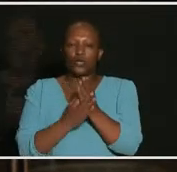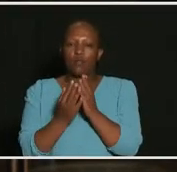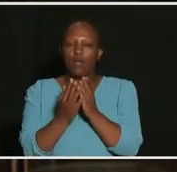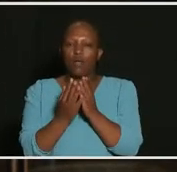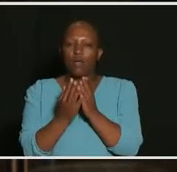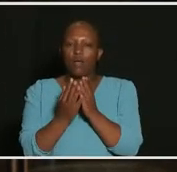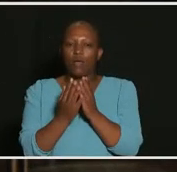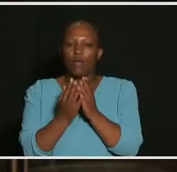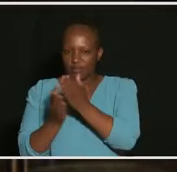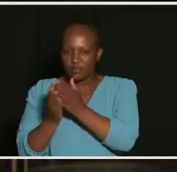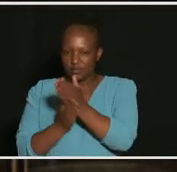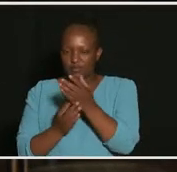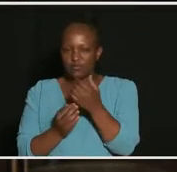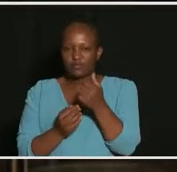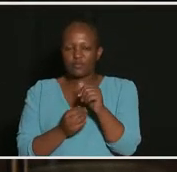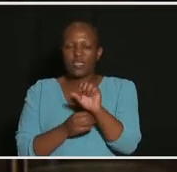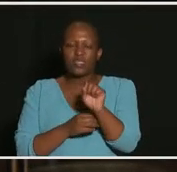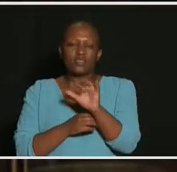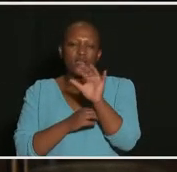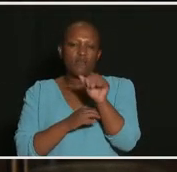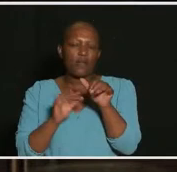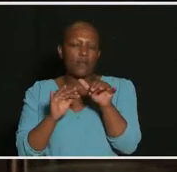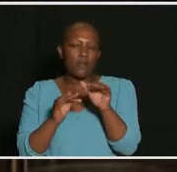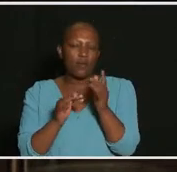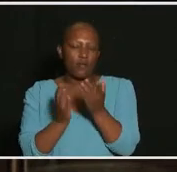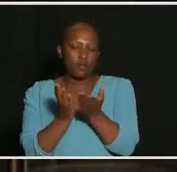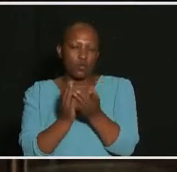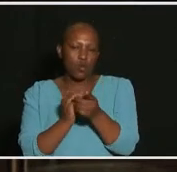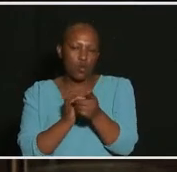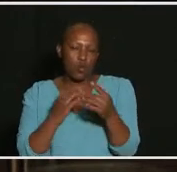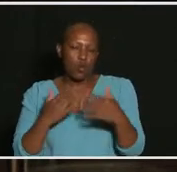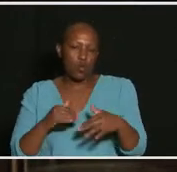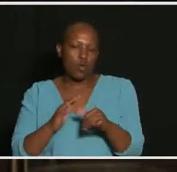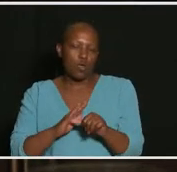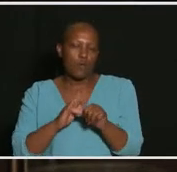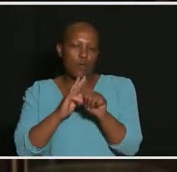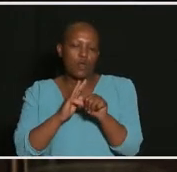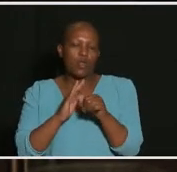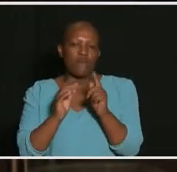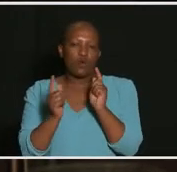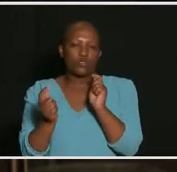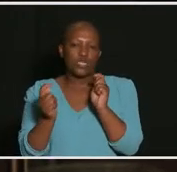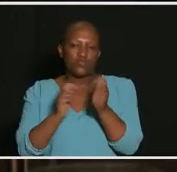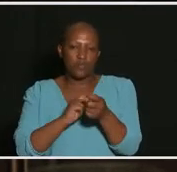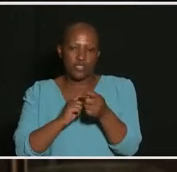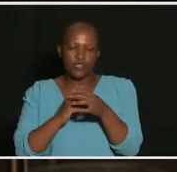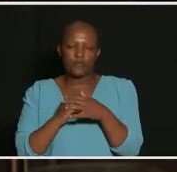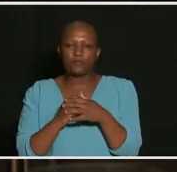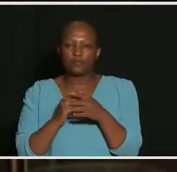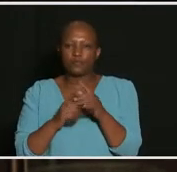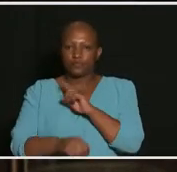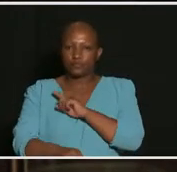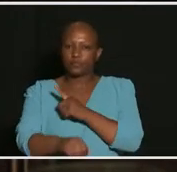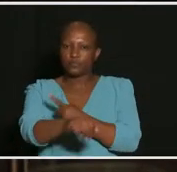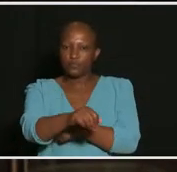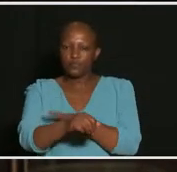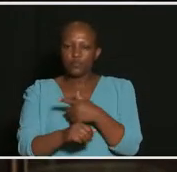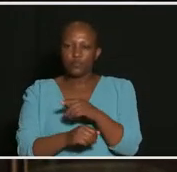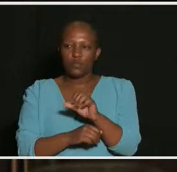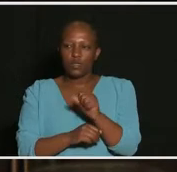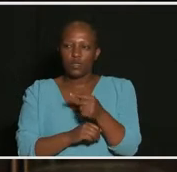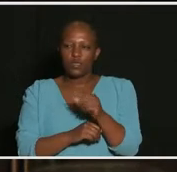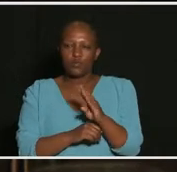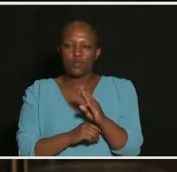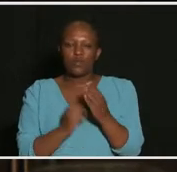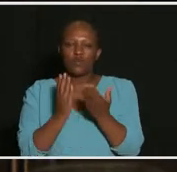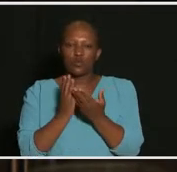the inclusion of diverse South Africans South Africans in schools is critical for social transformation the powers of the stps to determine the school's